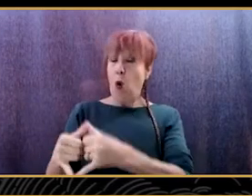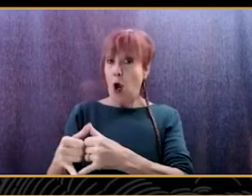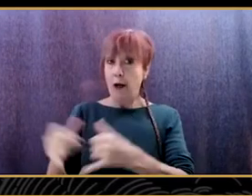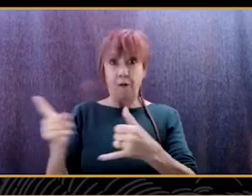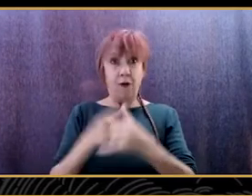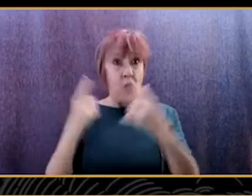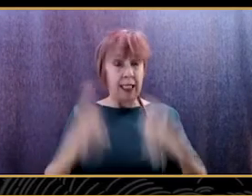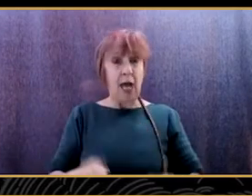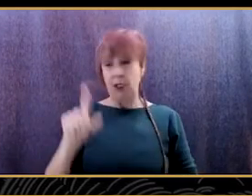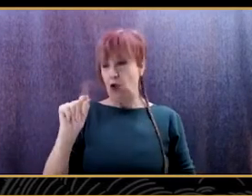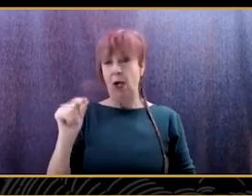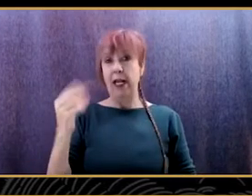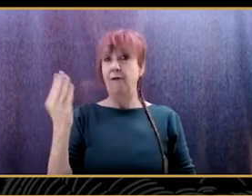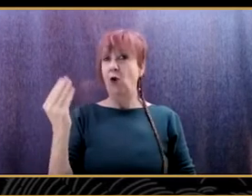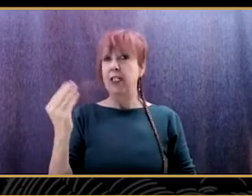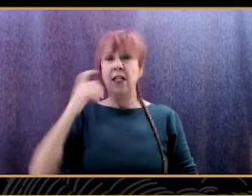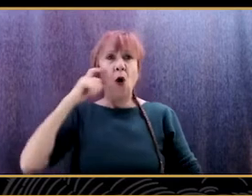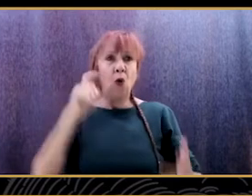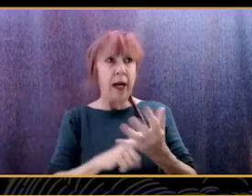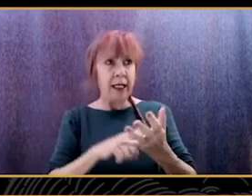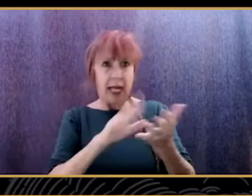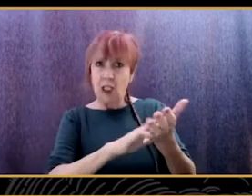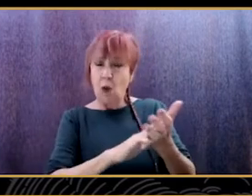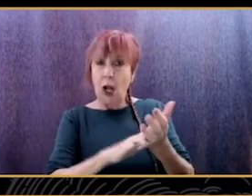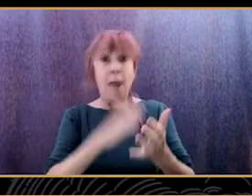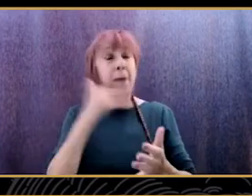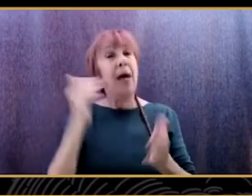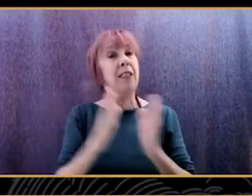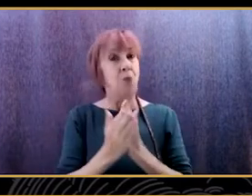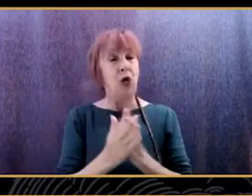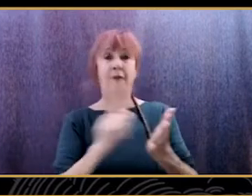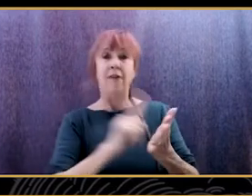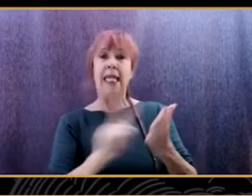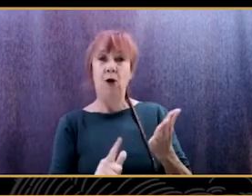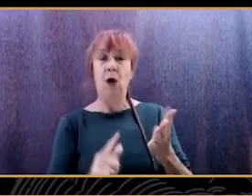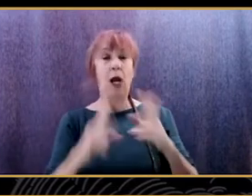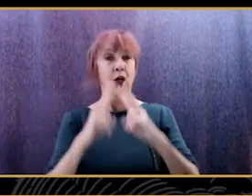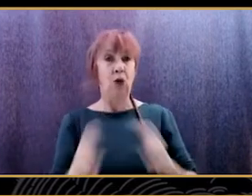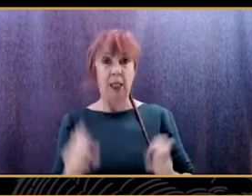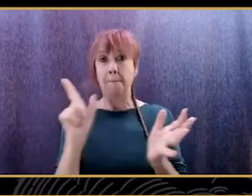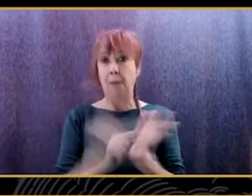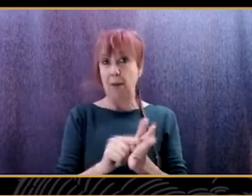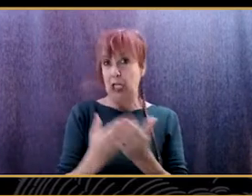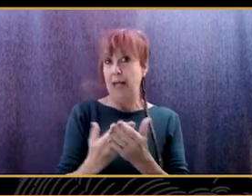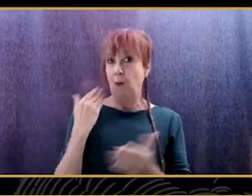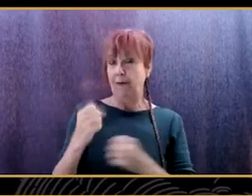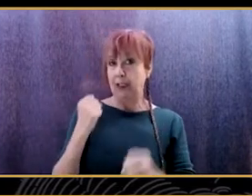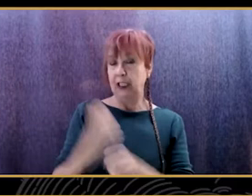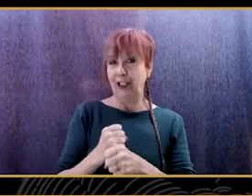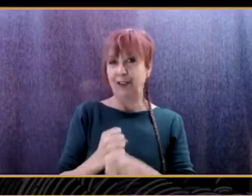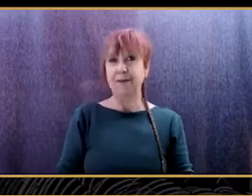first awarded in 2014, recognizes the best book of literary criticism published in the previous